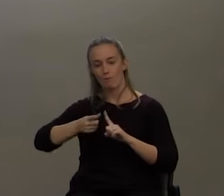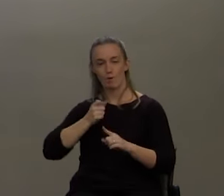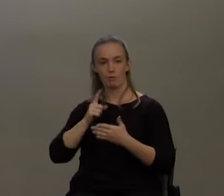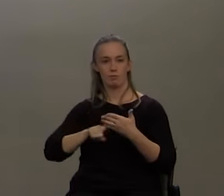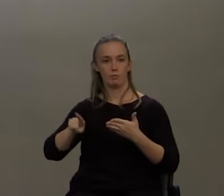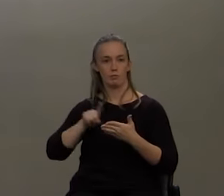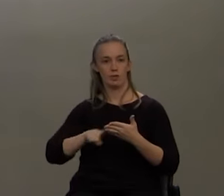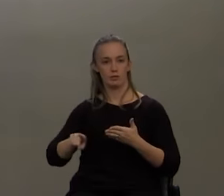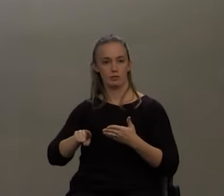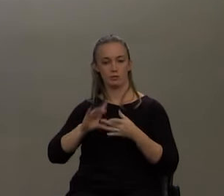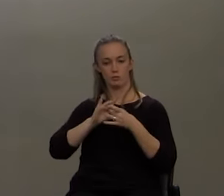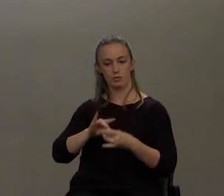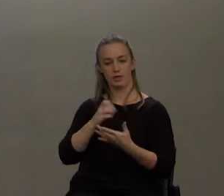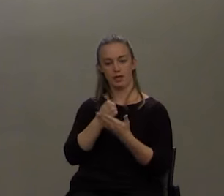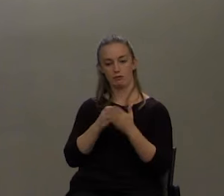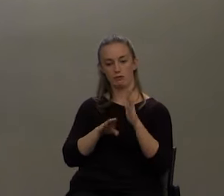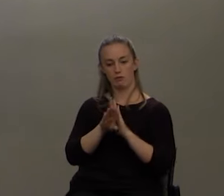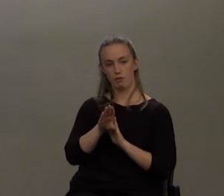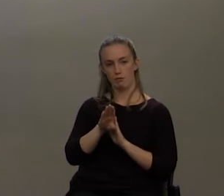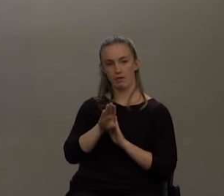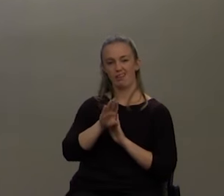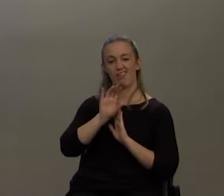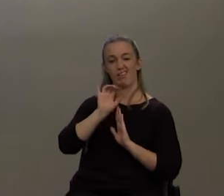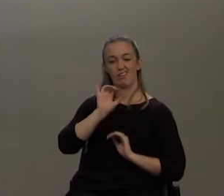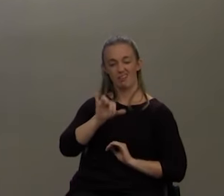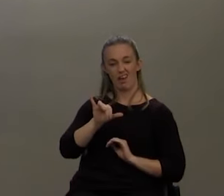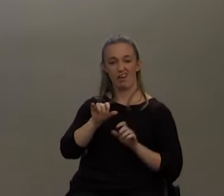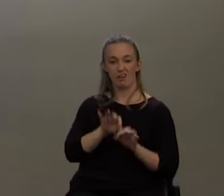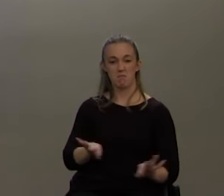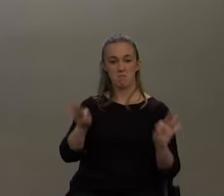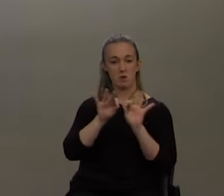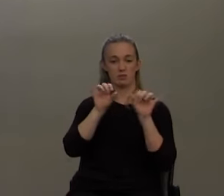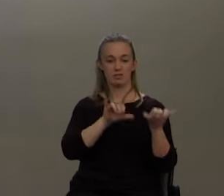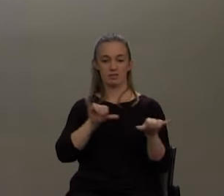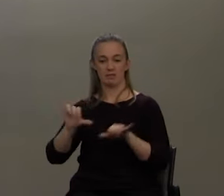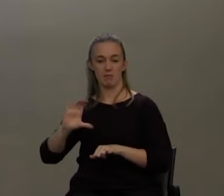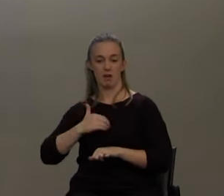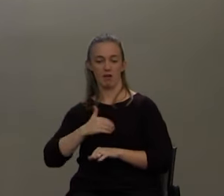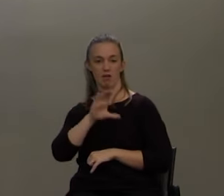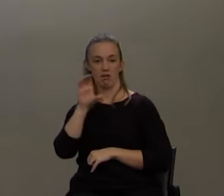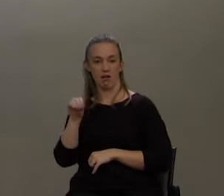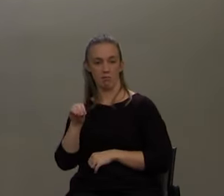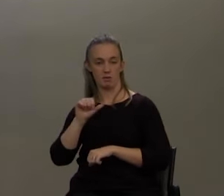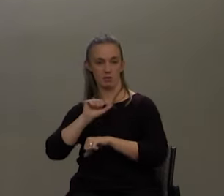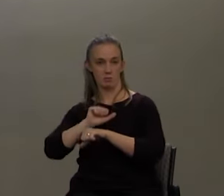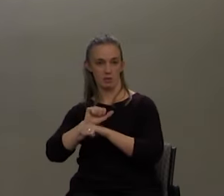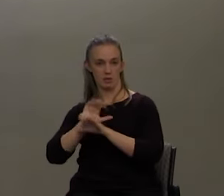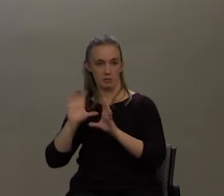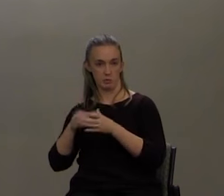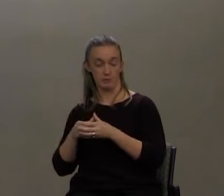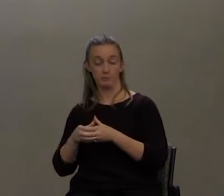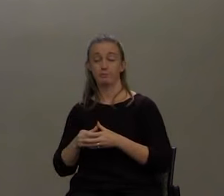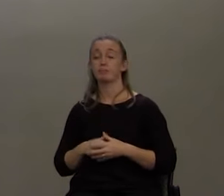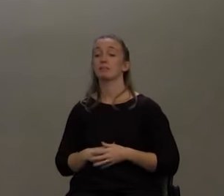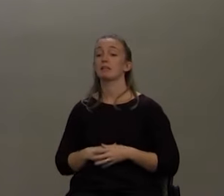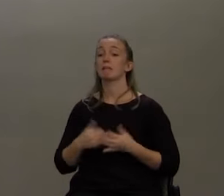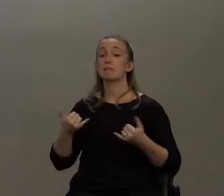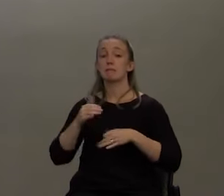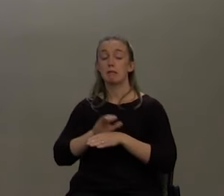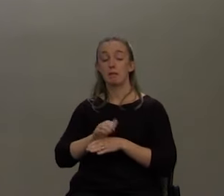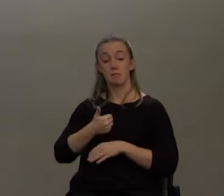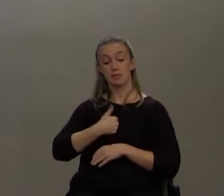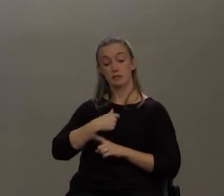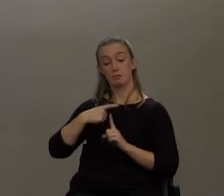economic development as the Economic Development Partnership Working Group. And so here we are tonight. On behalf of myself and Lauren